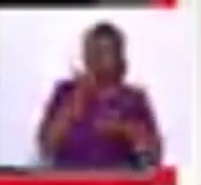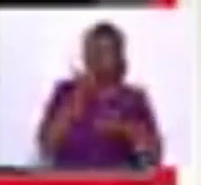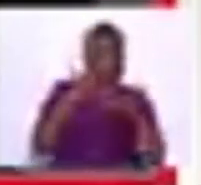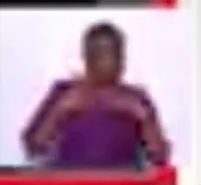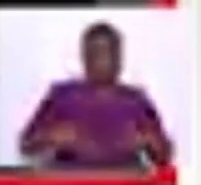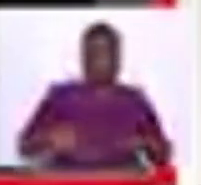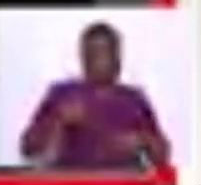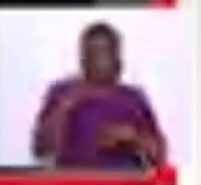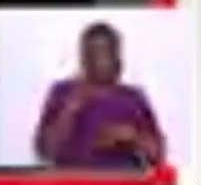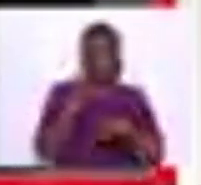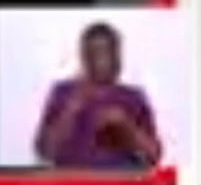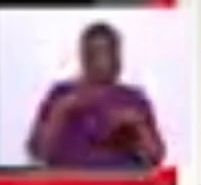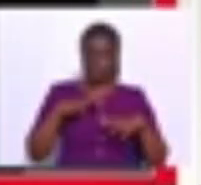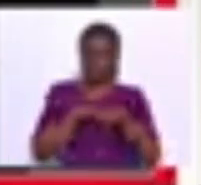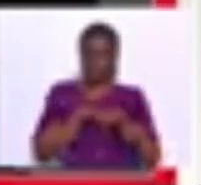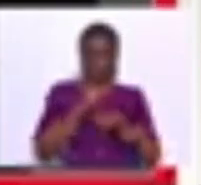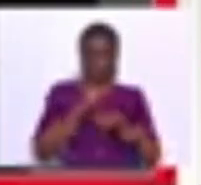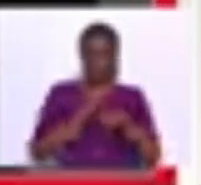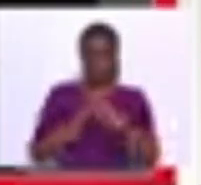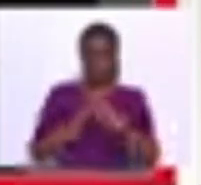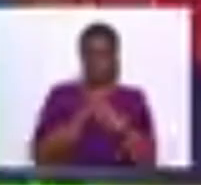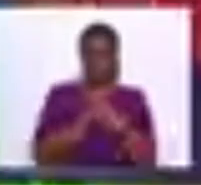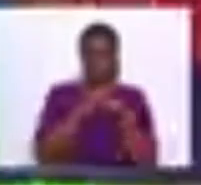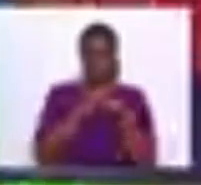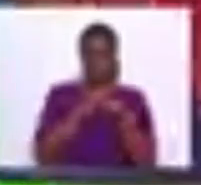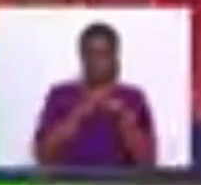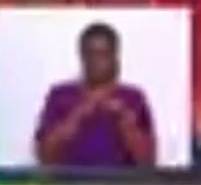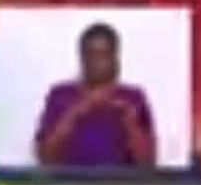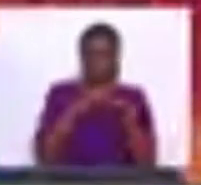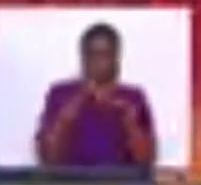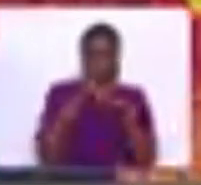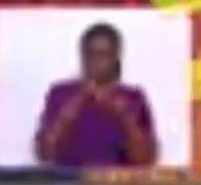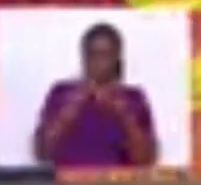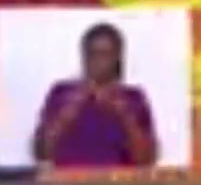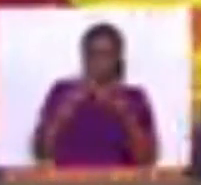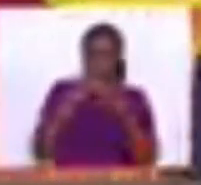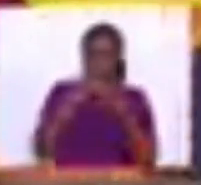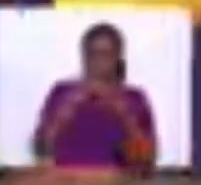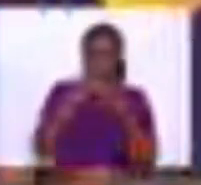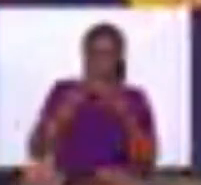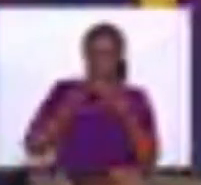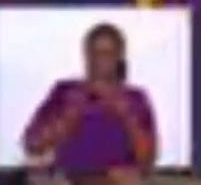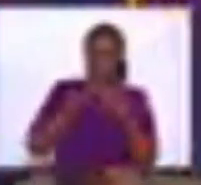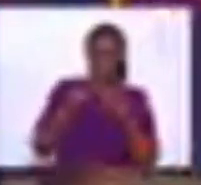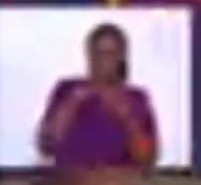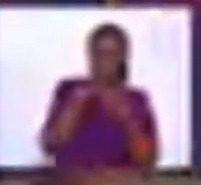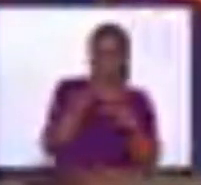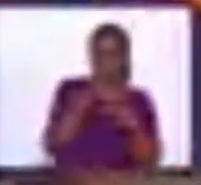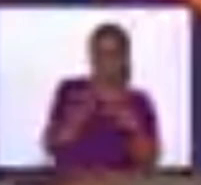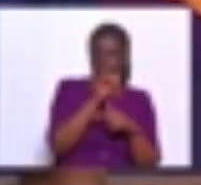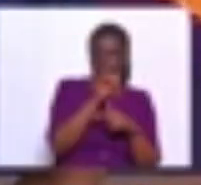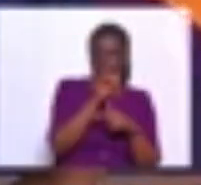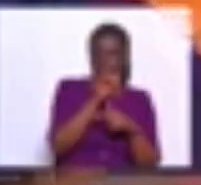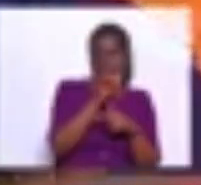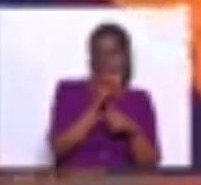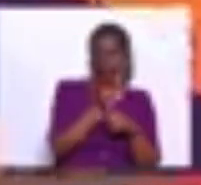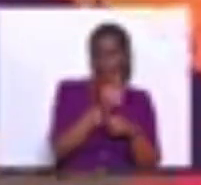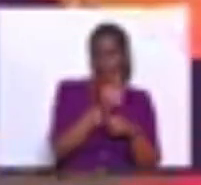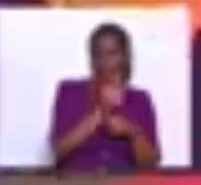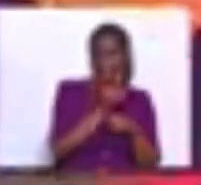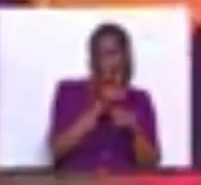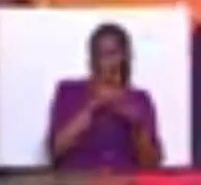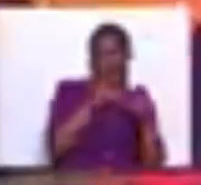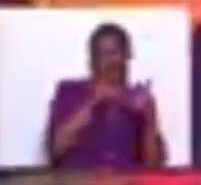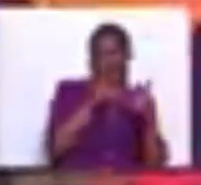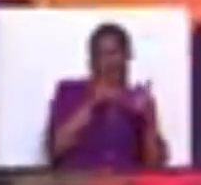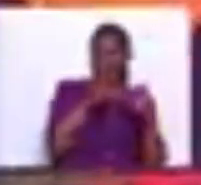Well, she went to her doctor, and her doctor says, you have the gene for breast cancer. Some people who have breast cancer have the gene